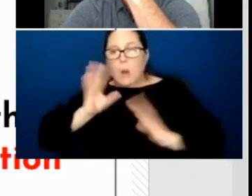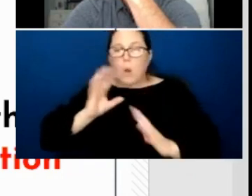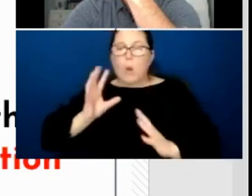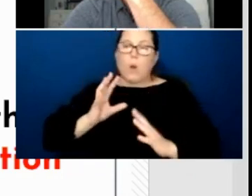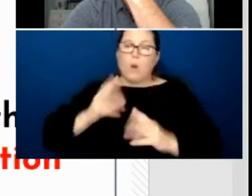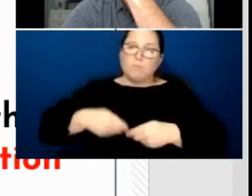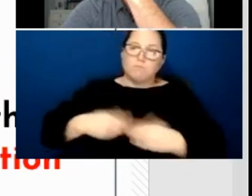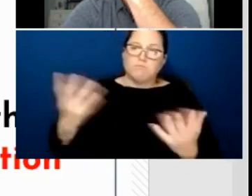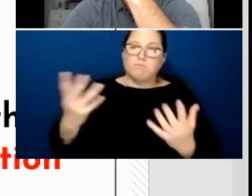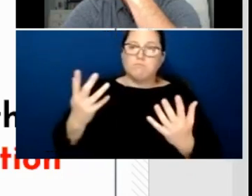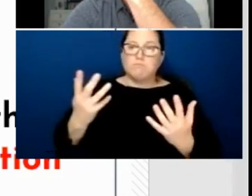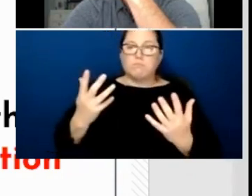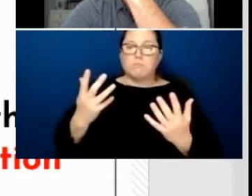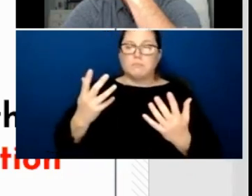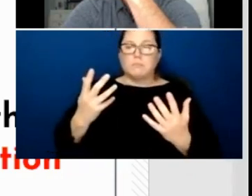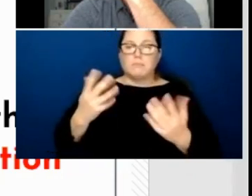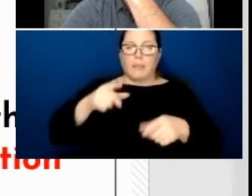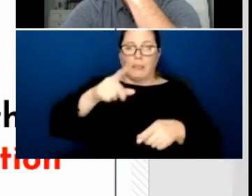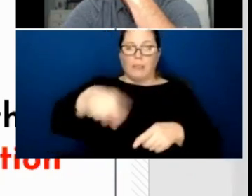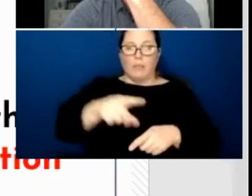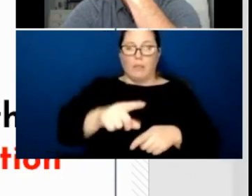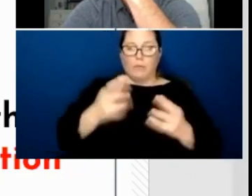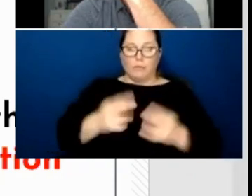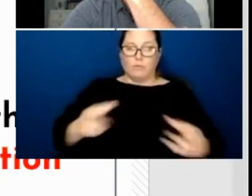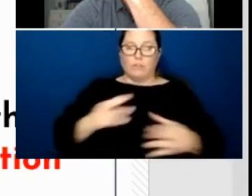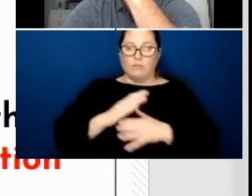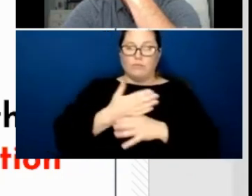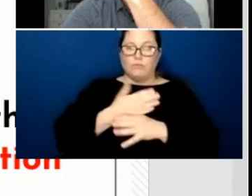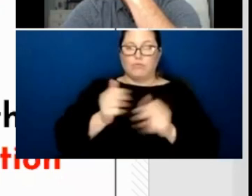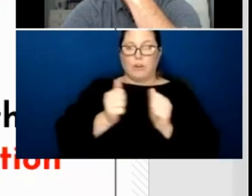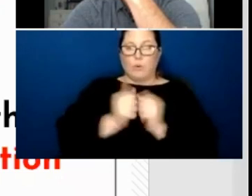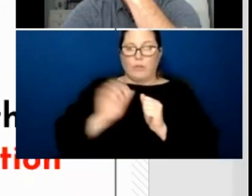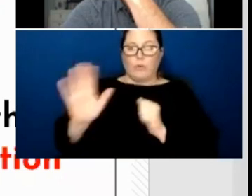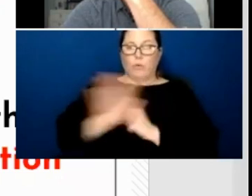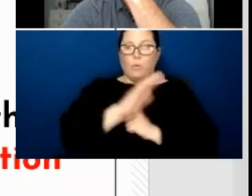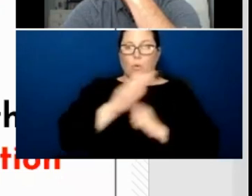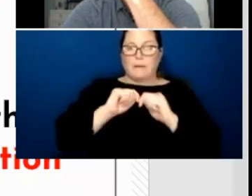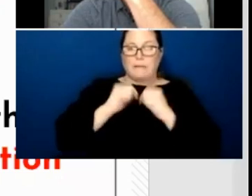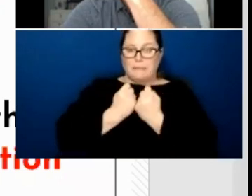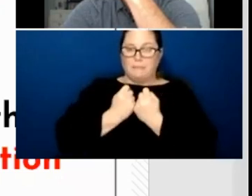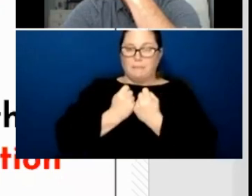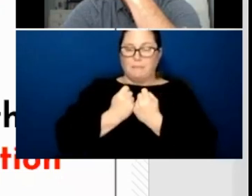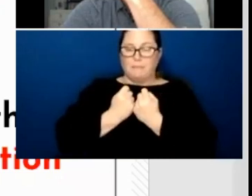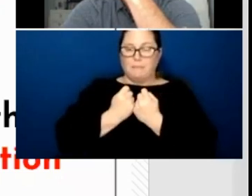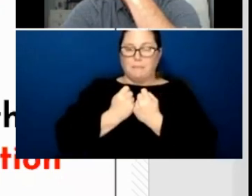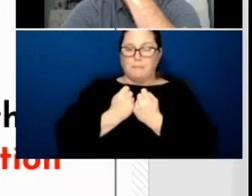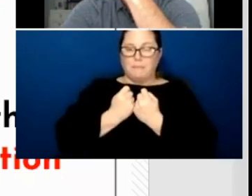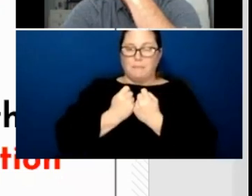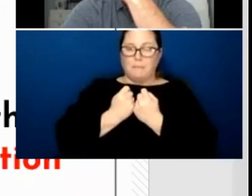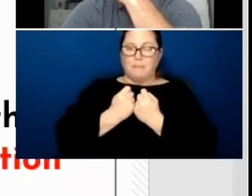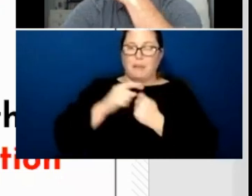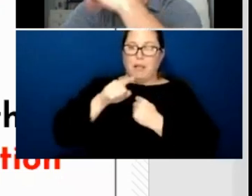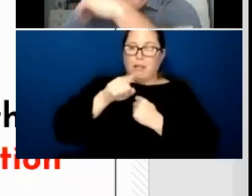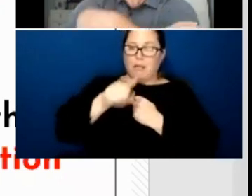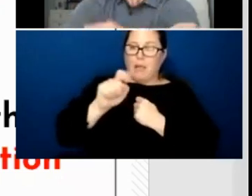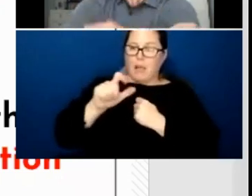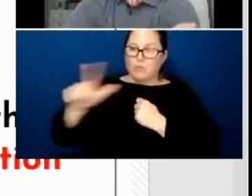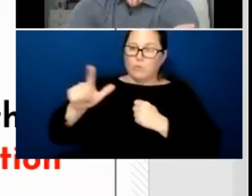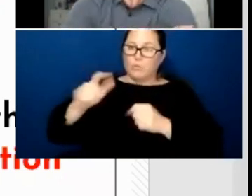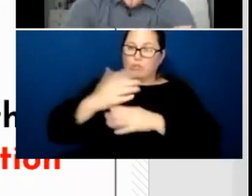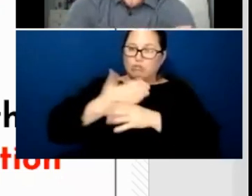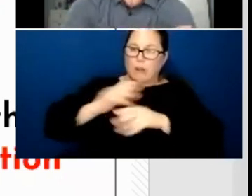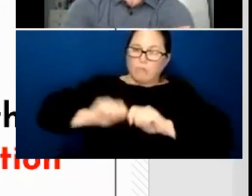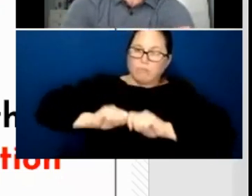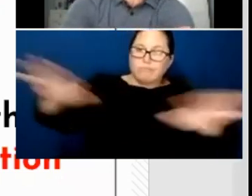rest of this year, and to share these resources with your team, to make it a tool that you can use throughout your building, throughout your